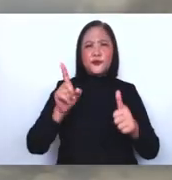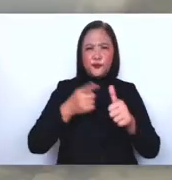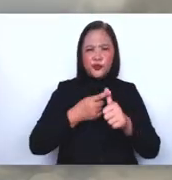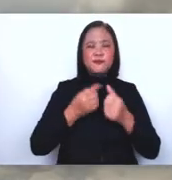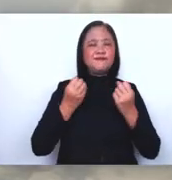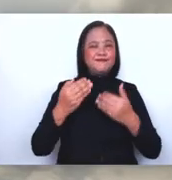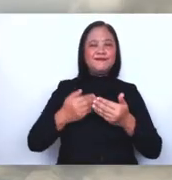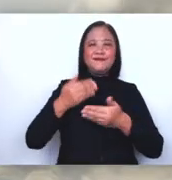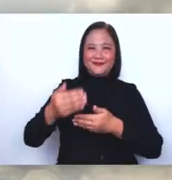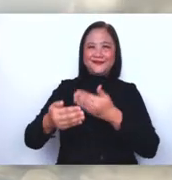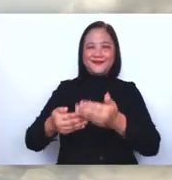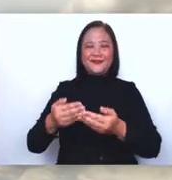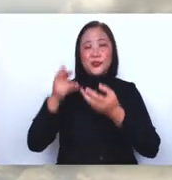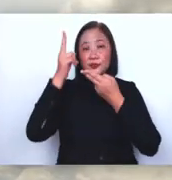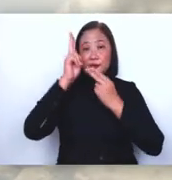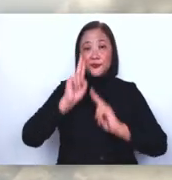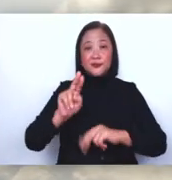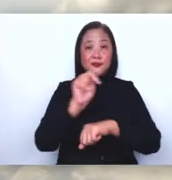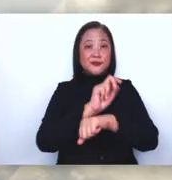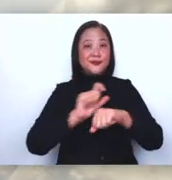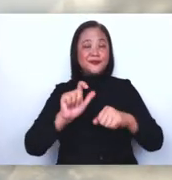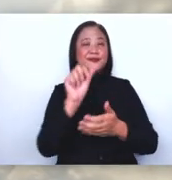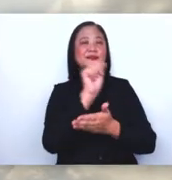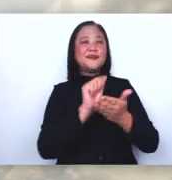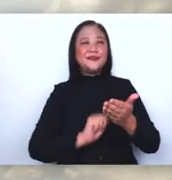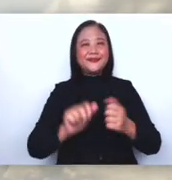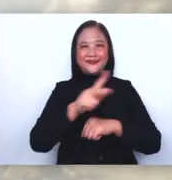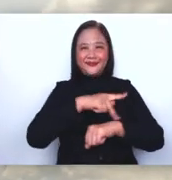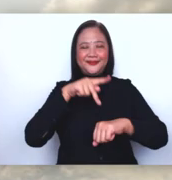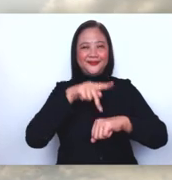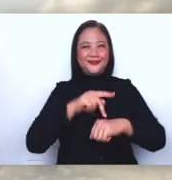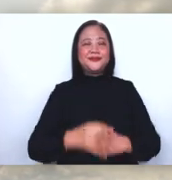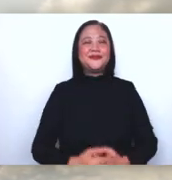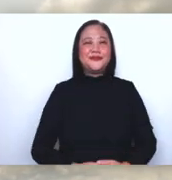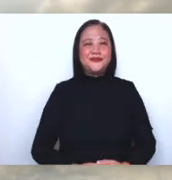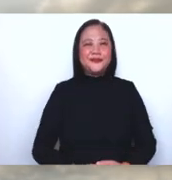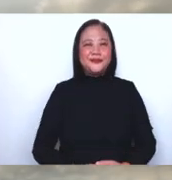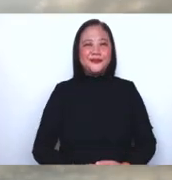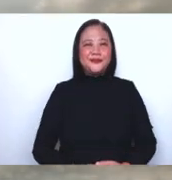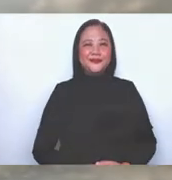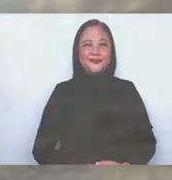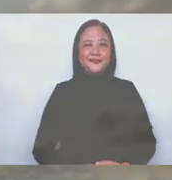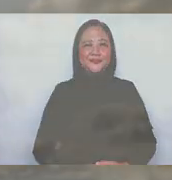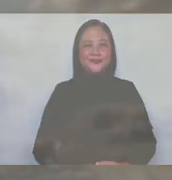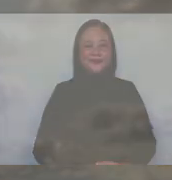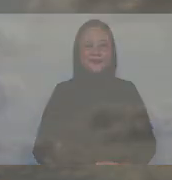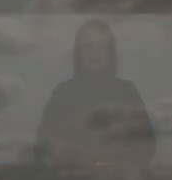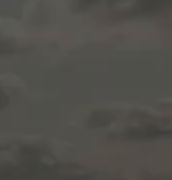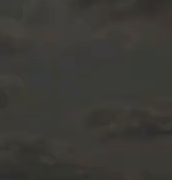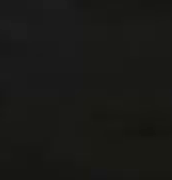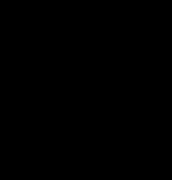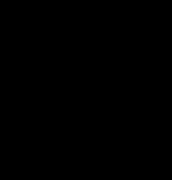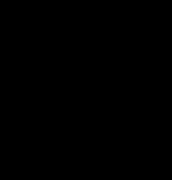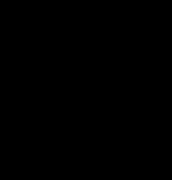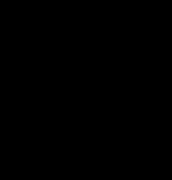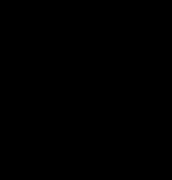presents the first in a series of tributes to the national artist of the Philippines.